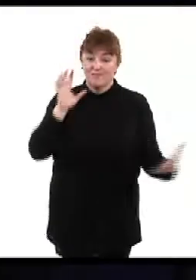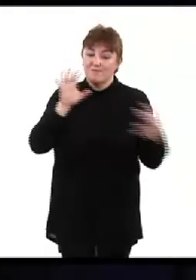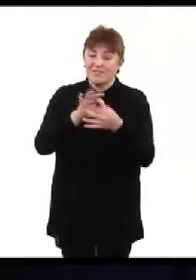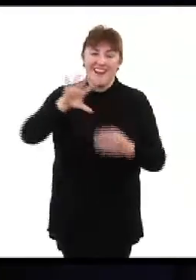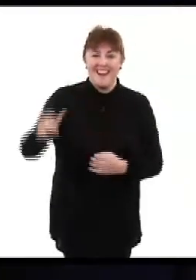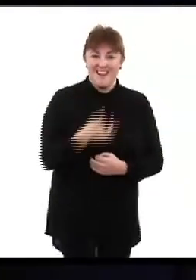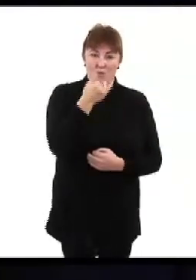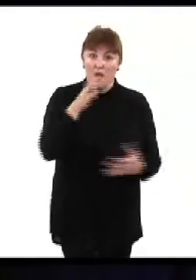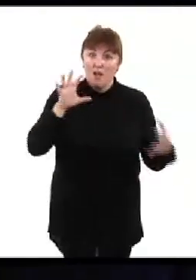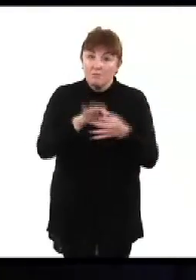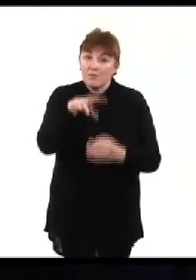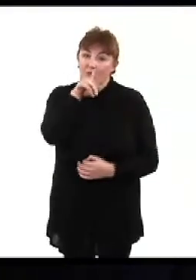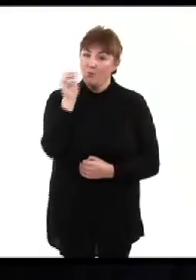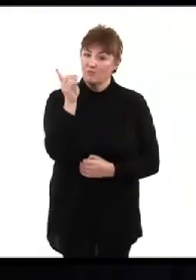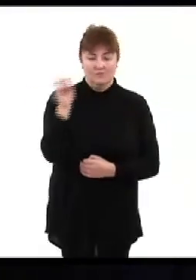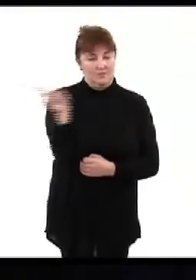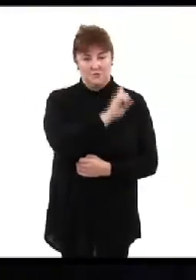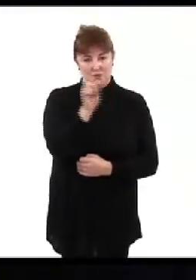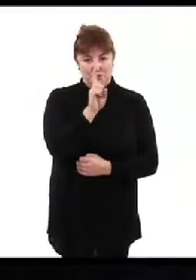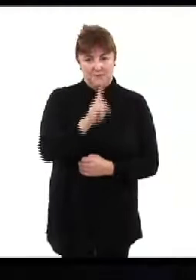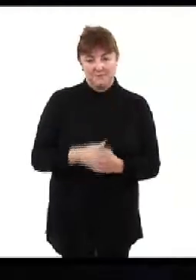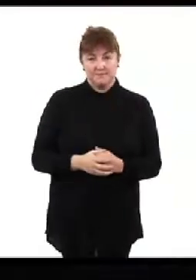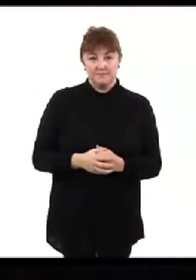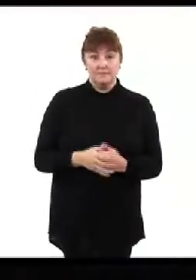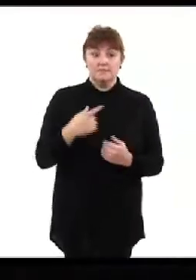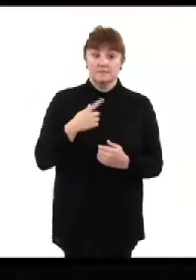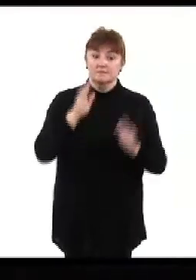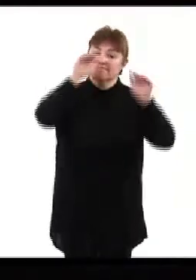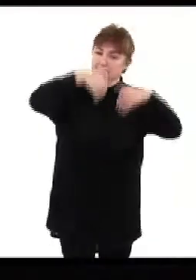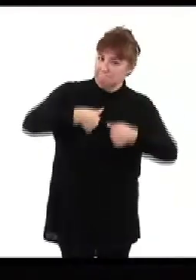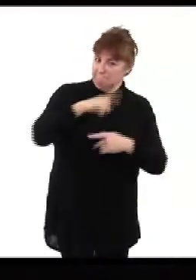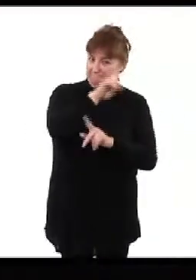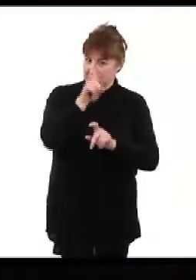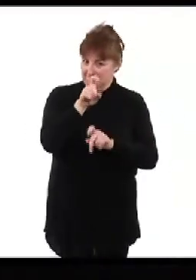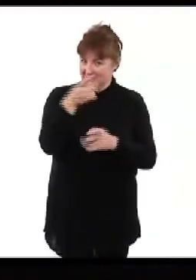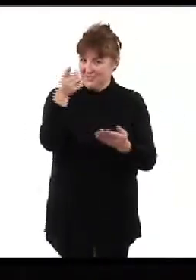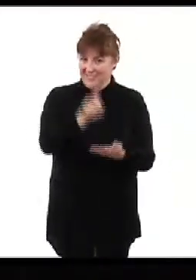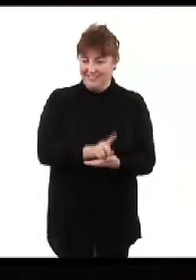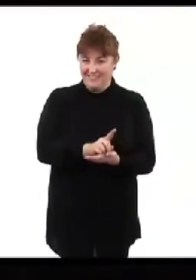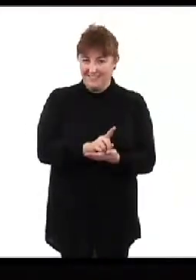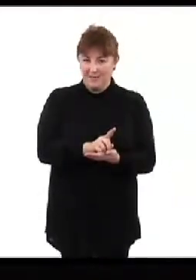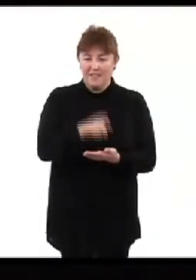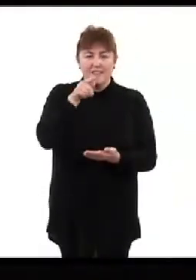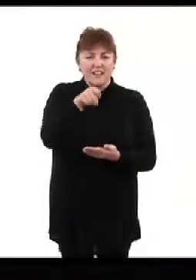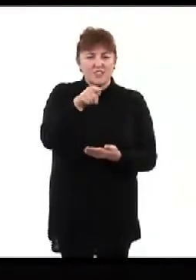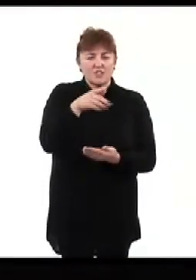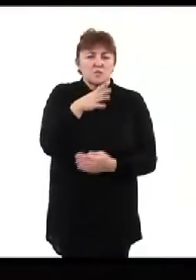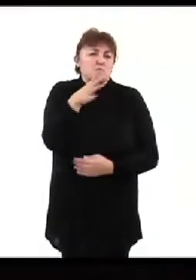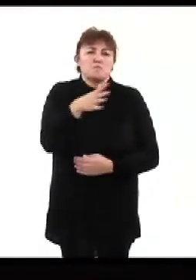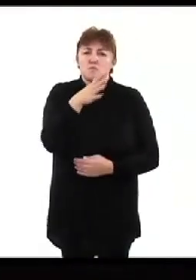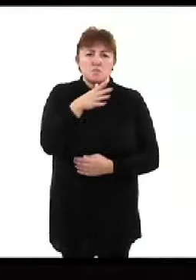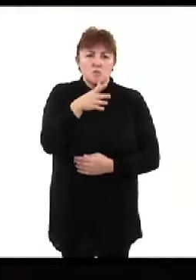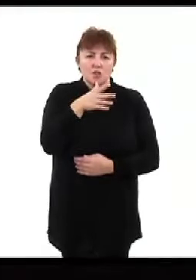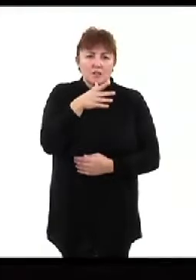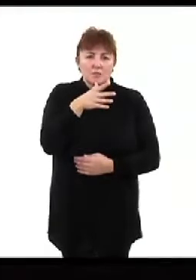for language, not for speech. So if we come back to my question, what determines it? Well, not the anatomy